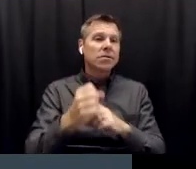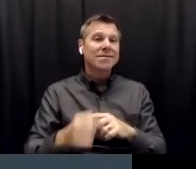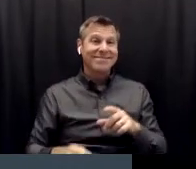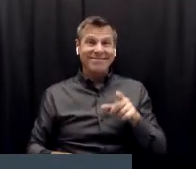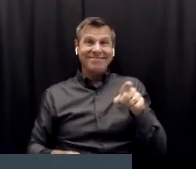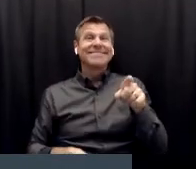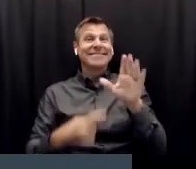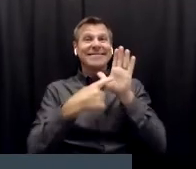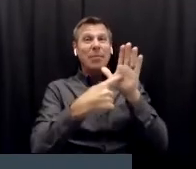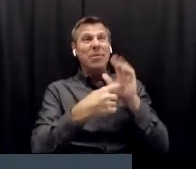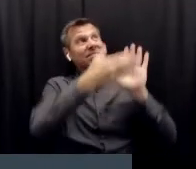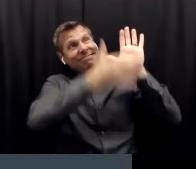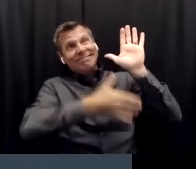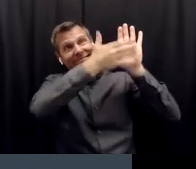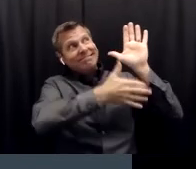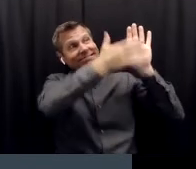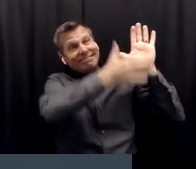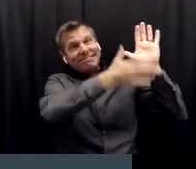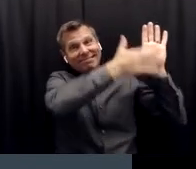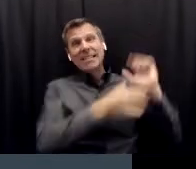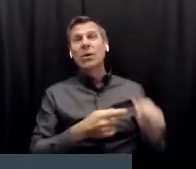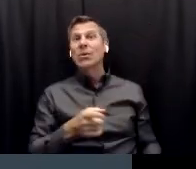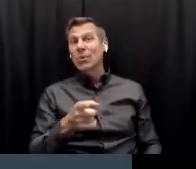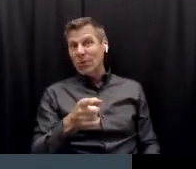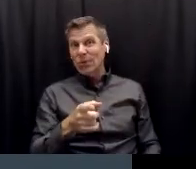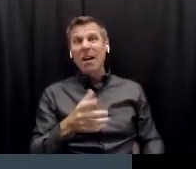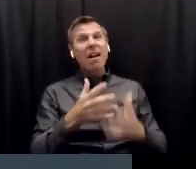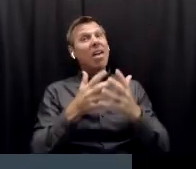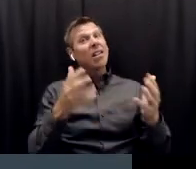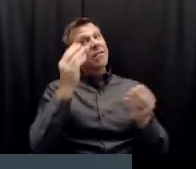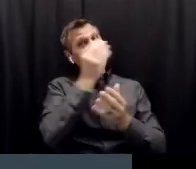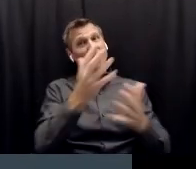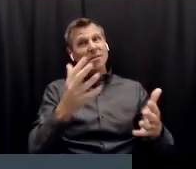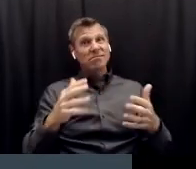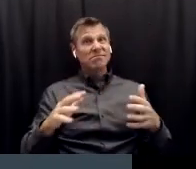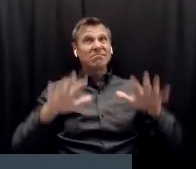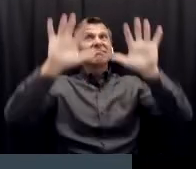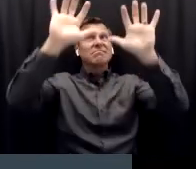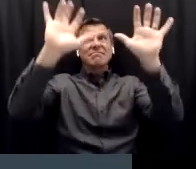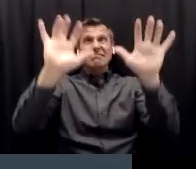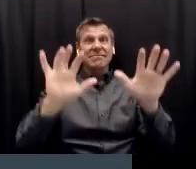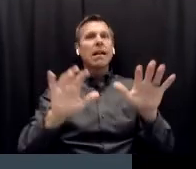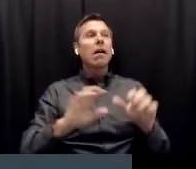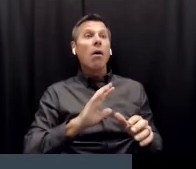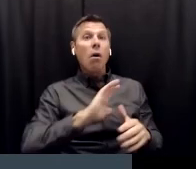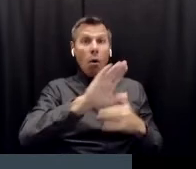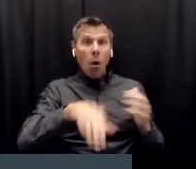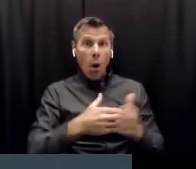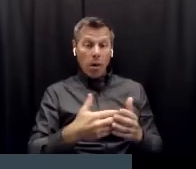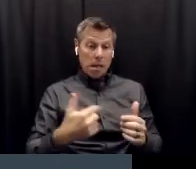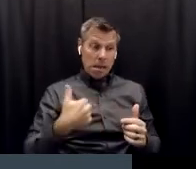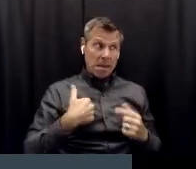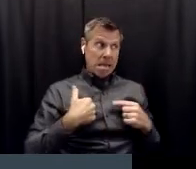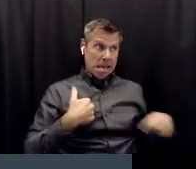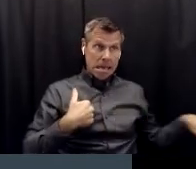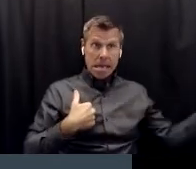risk mitigation template again. All sorts of pieces of information that your entire crew should know. And it's